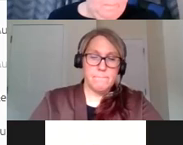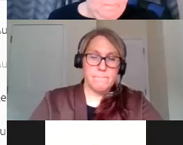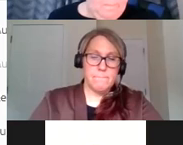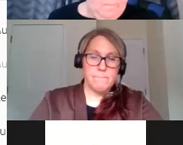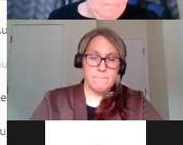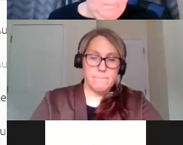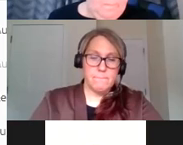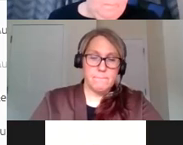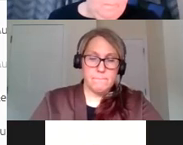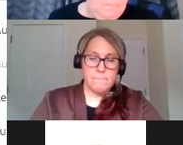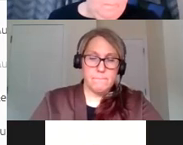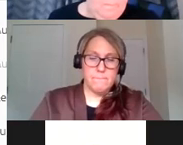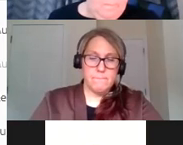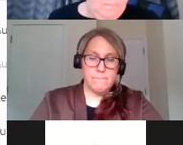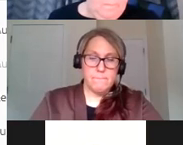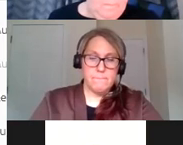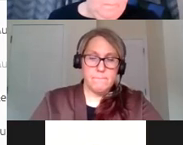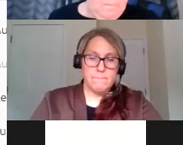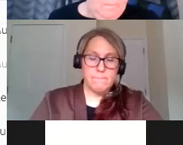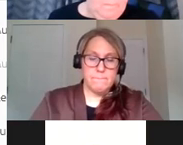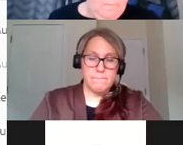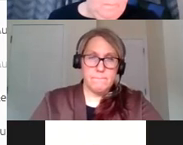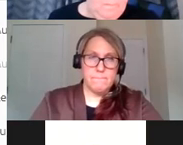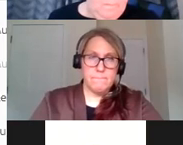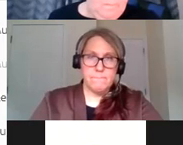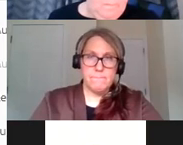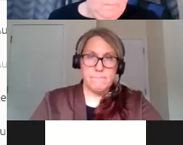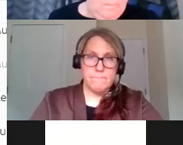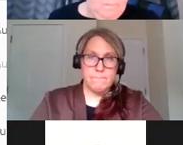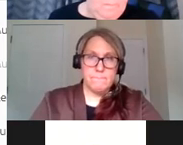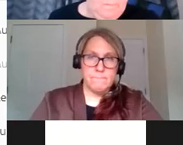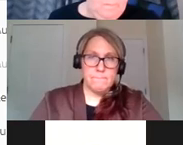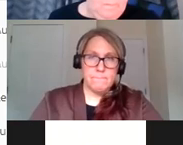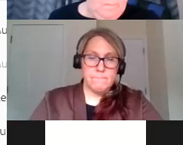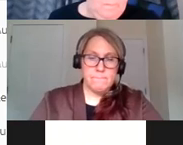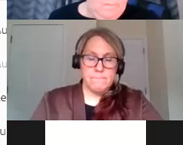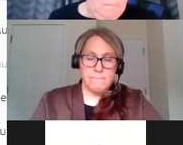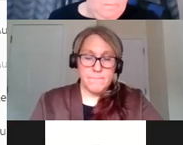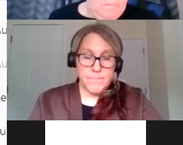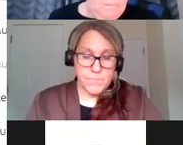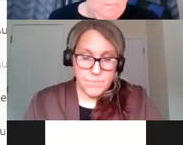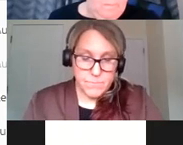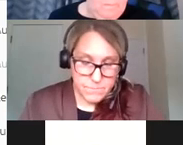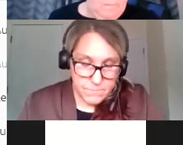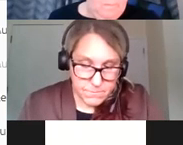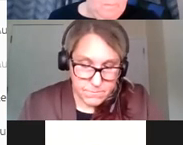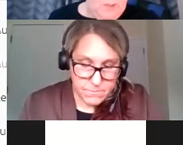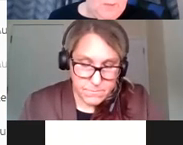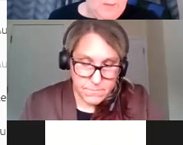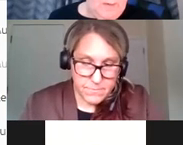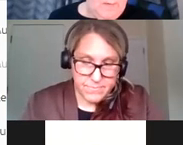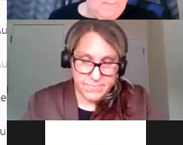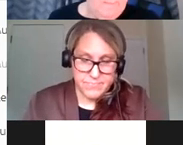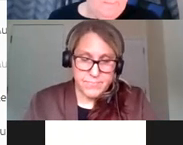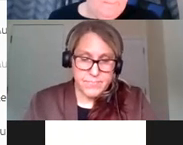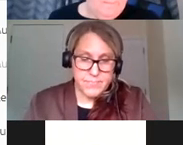and oh great, this isn't the we don't have the option to mark something as an artifact right out of the gate. So Change